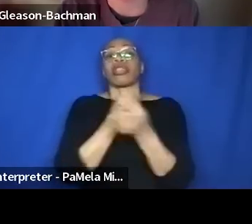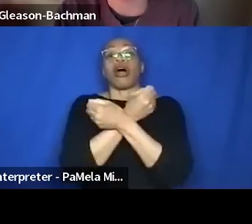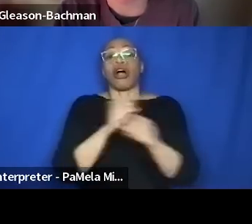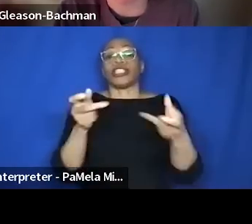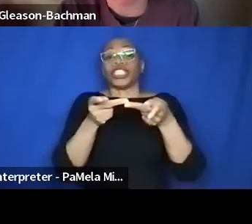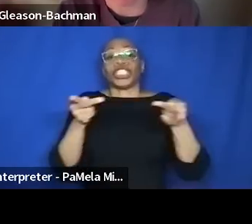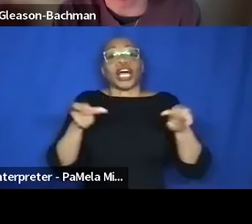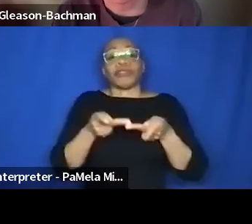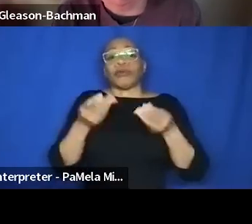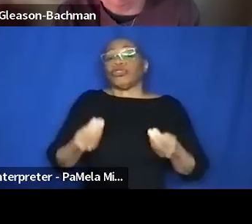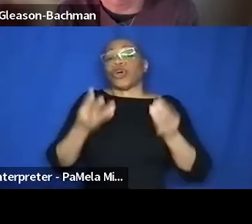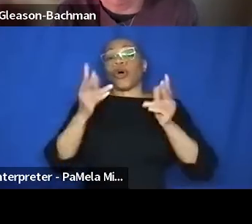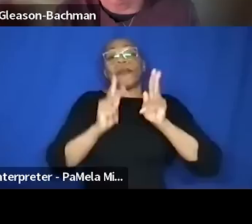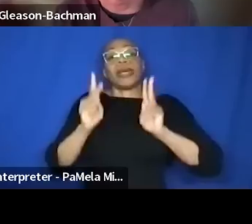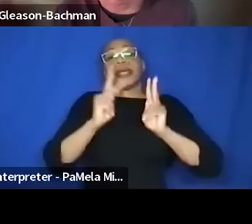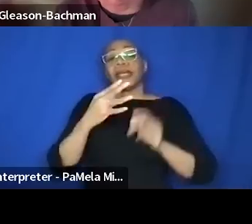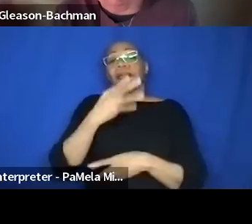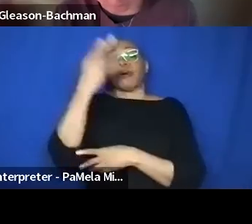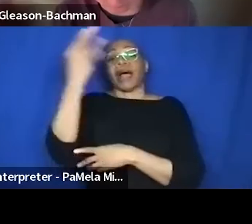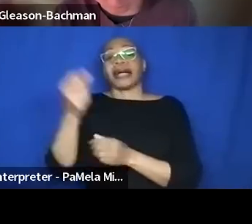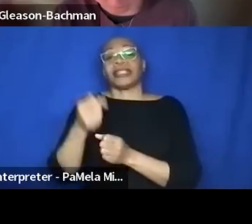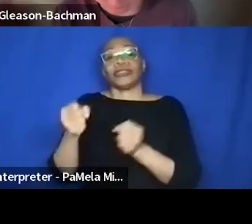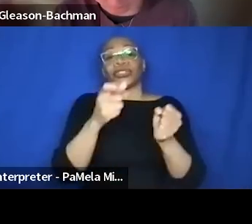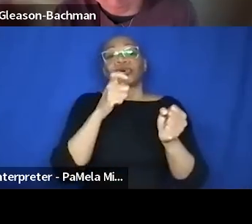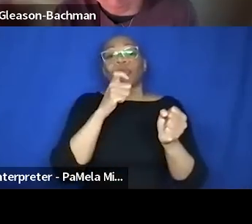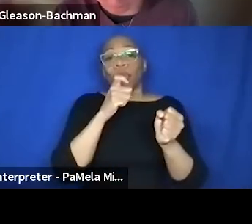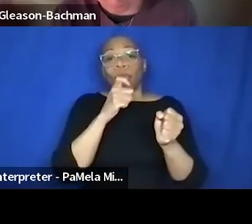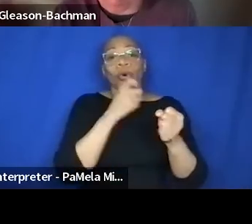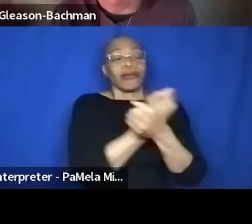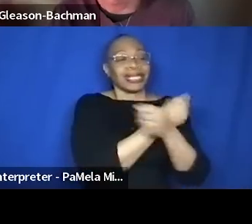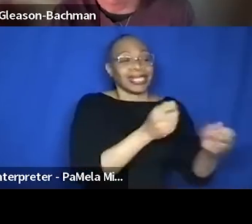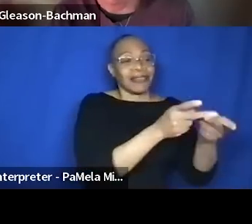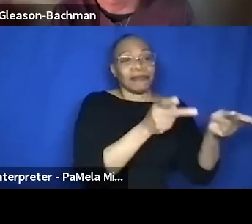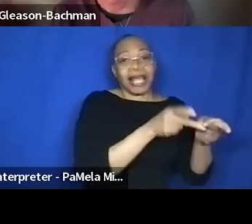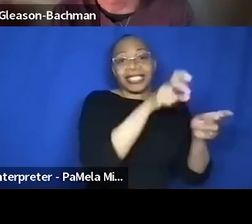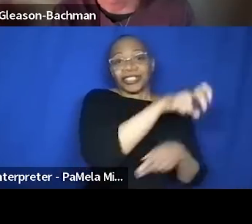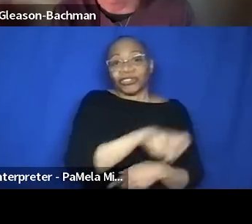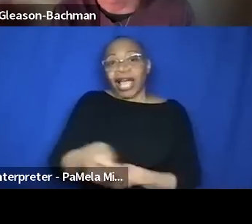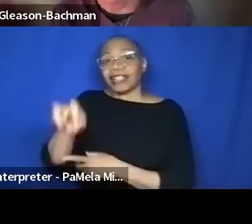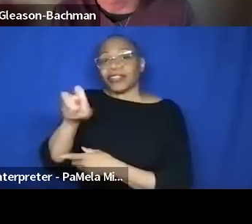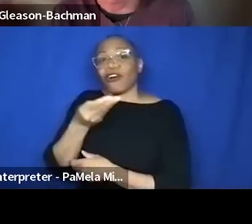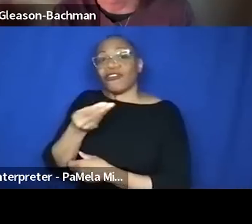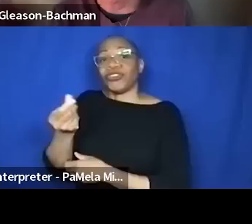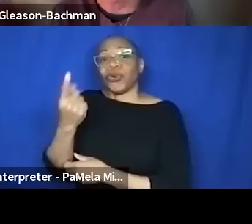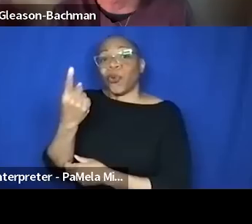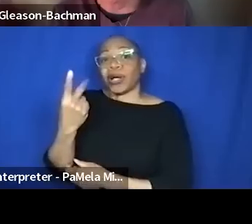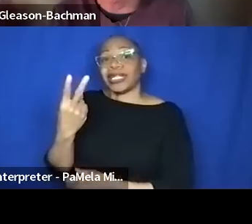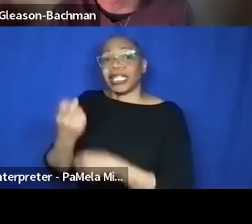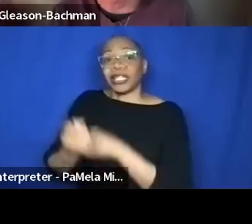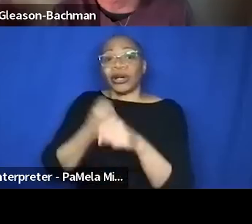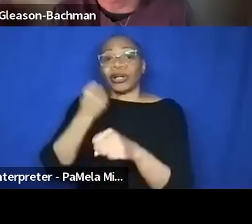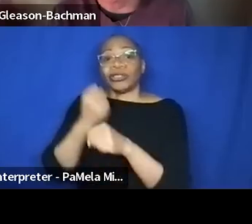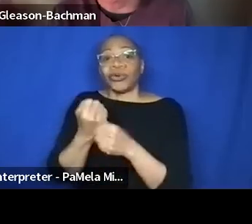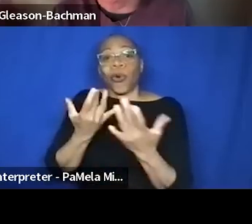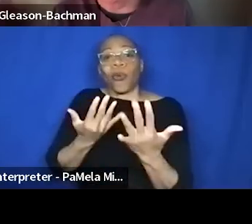people that were put back on the streets that were in transitional shelters for some of them a year or 2, waiting to get housed, and then place they